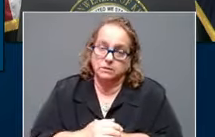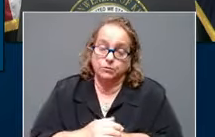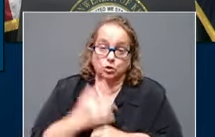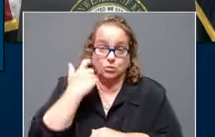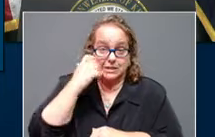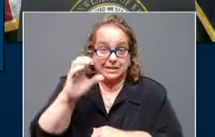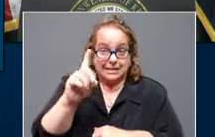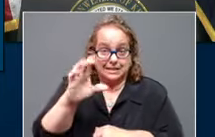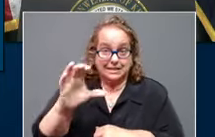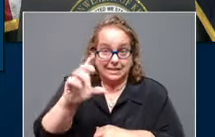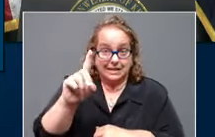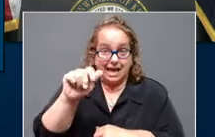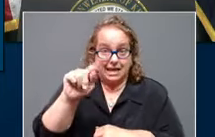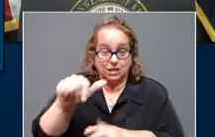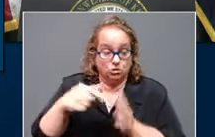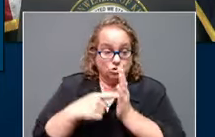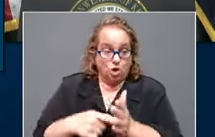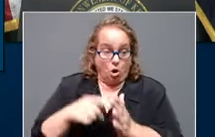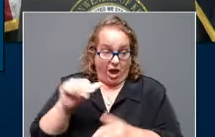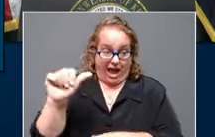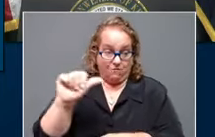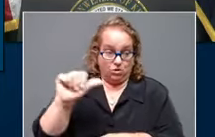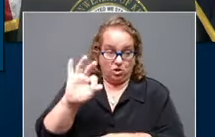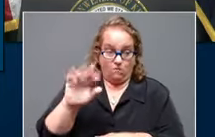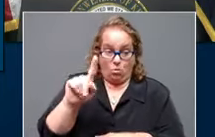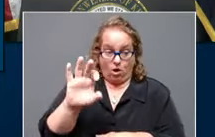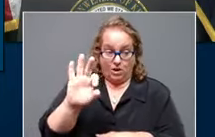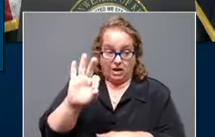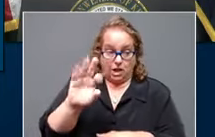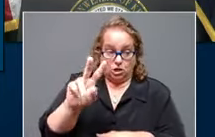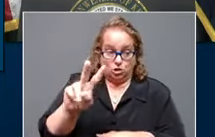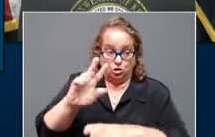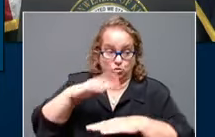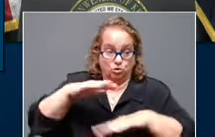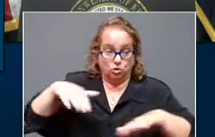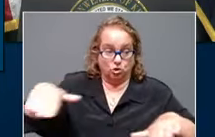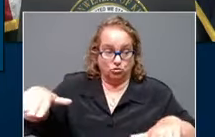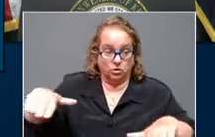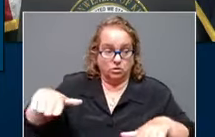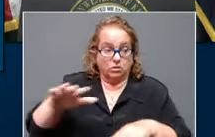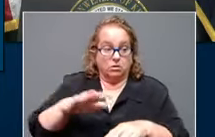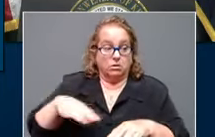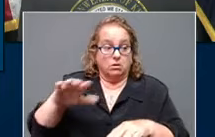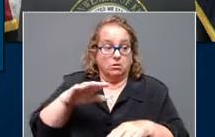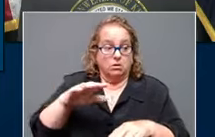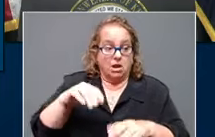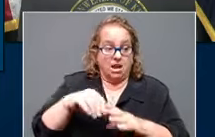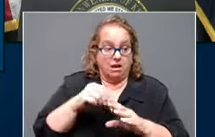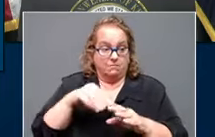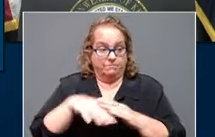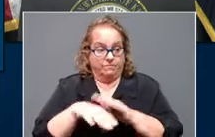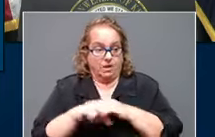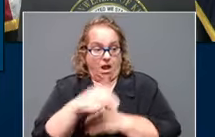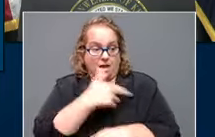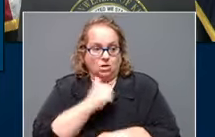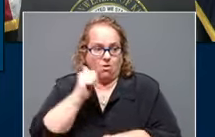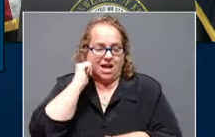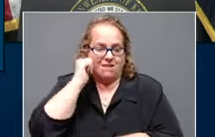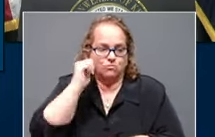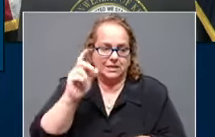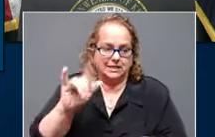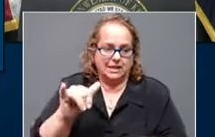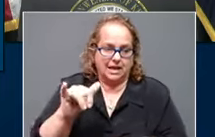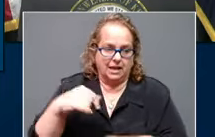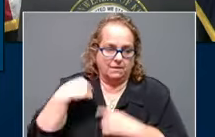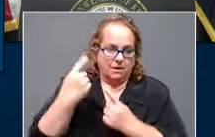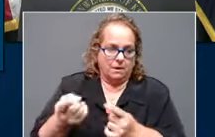week. The American Academy of Pediatrics reports more than 71,000 children and teenagers were infected with COVID-19 last week,